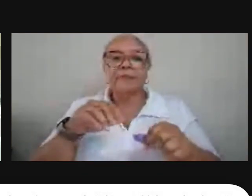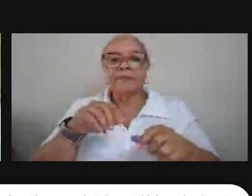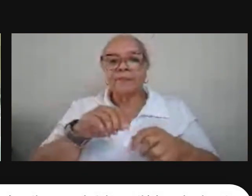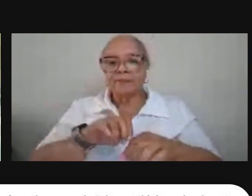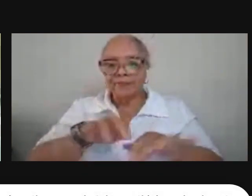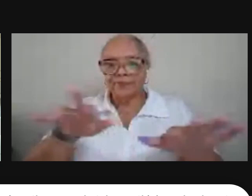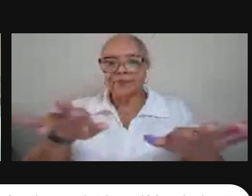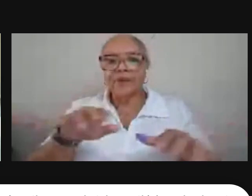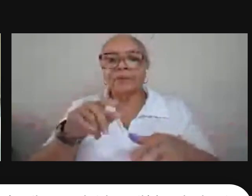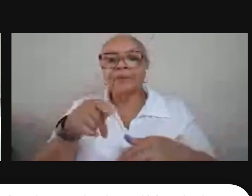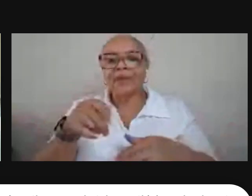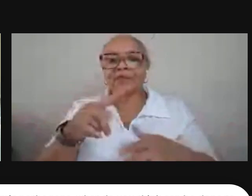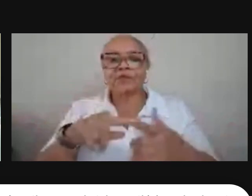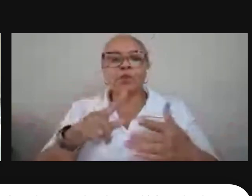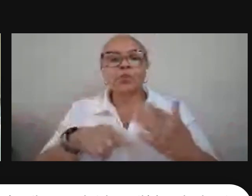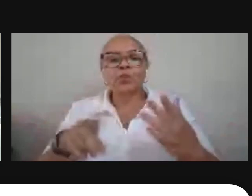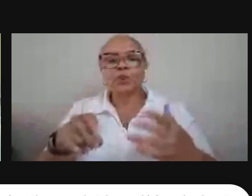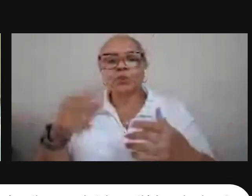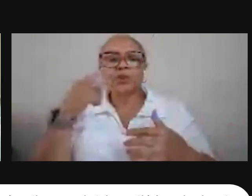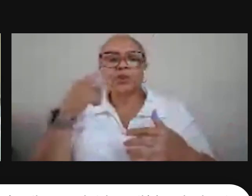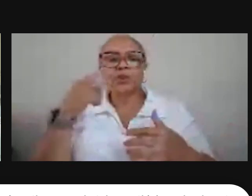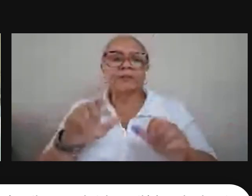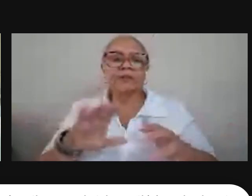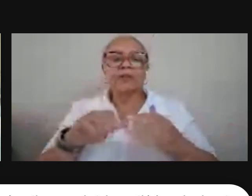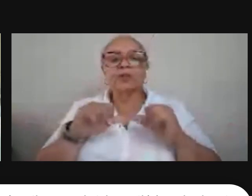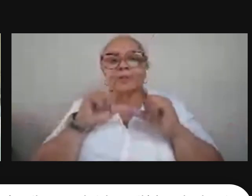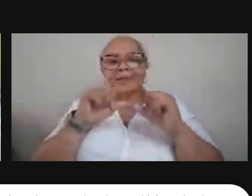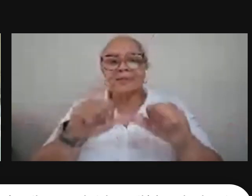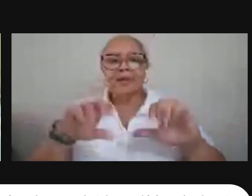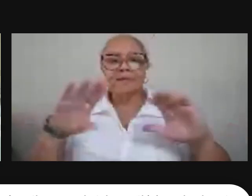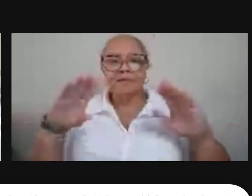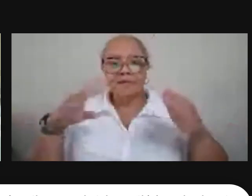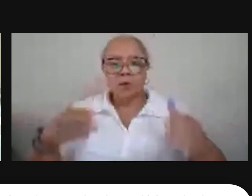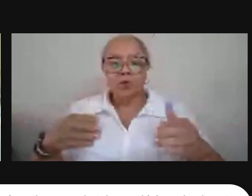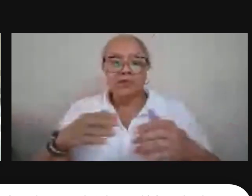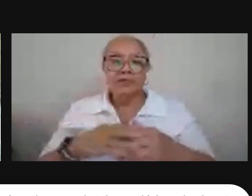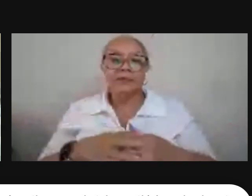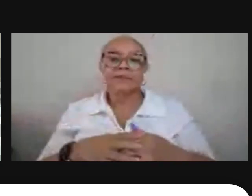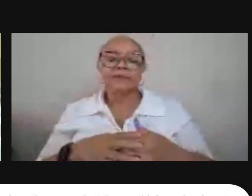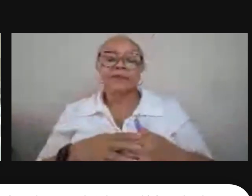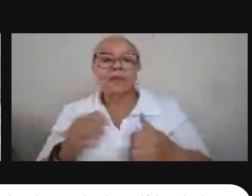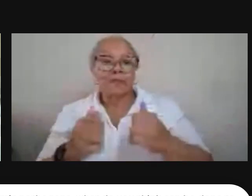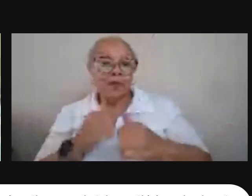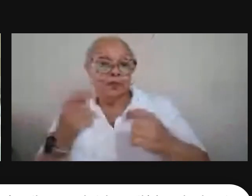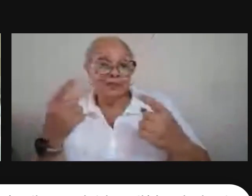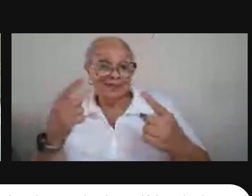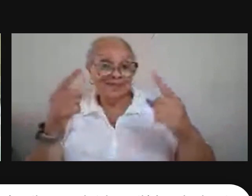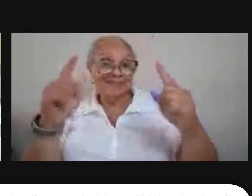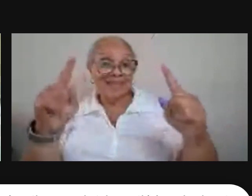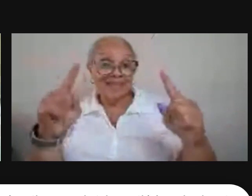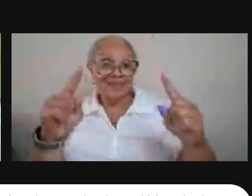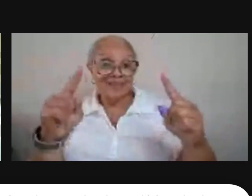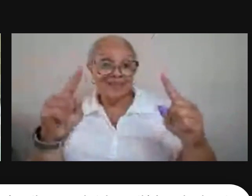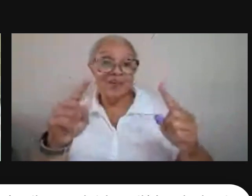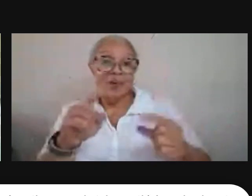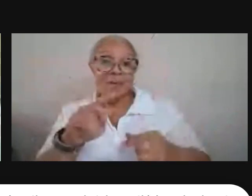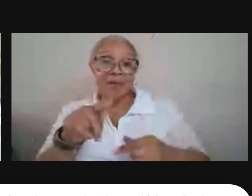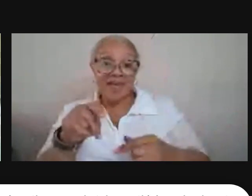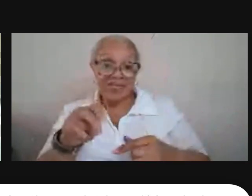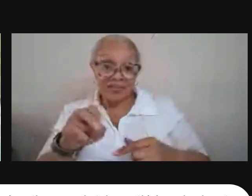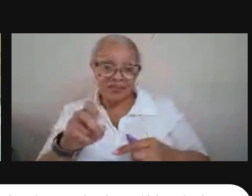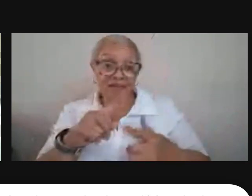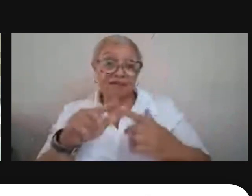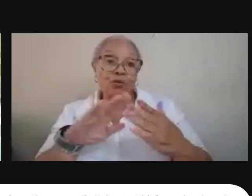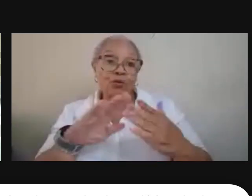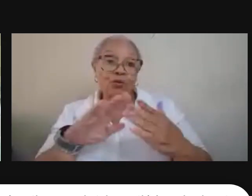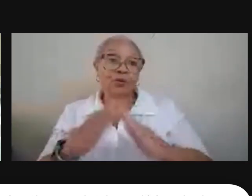these? I would say the most successful pathogen or community of virologists